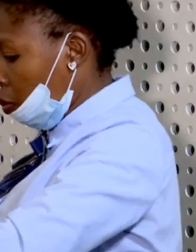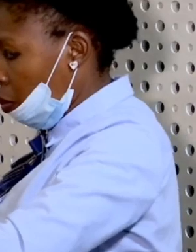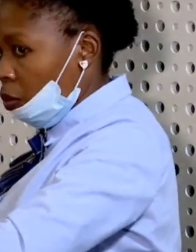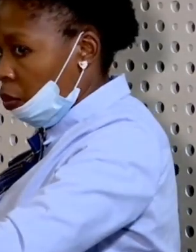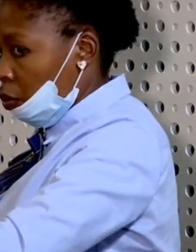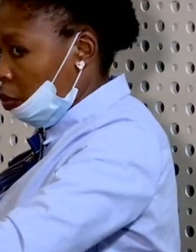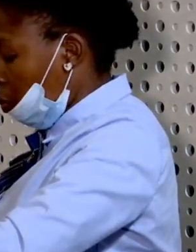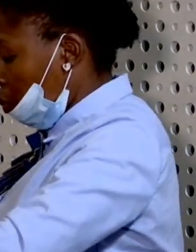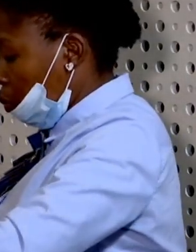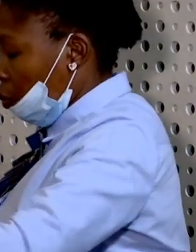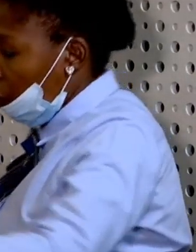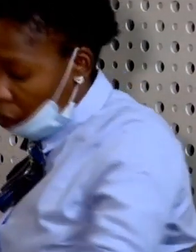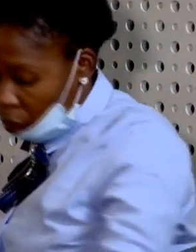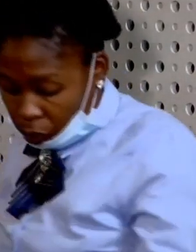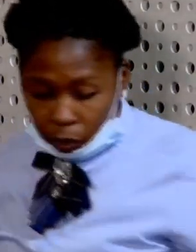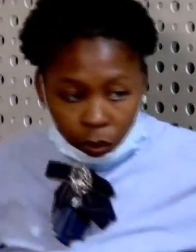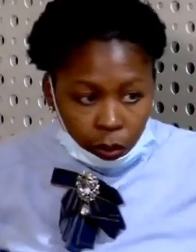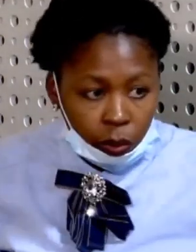but.